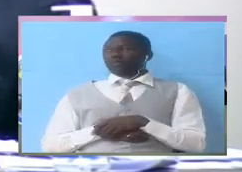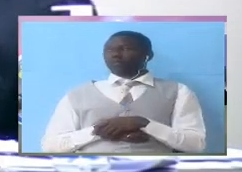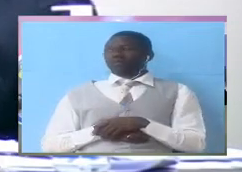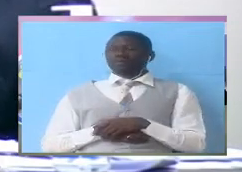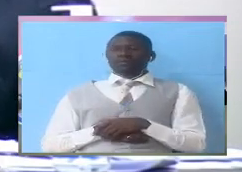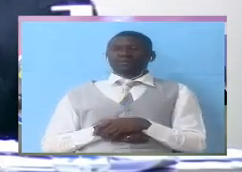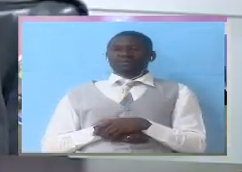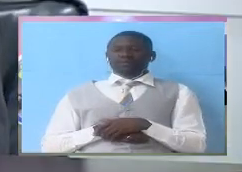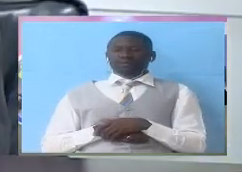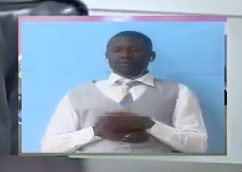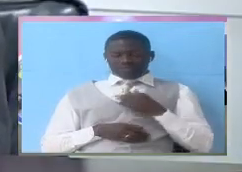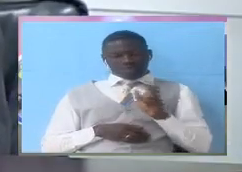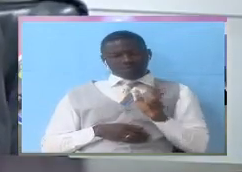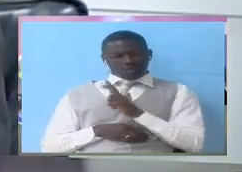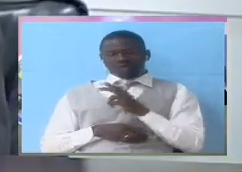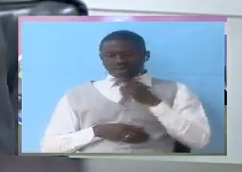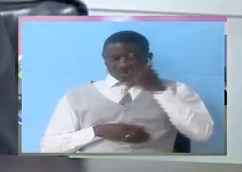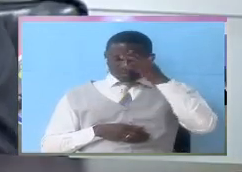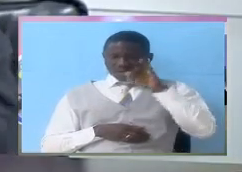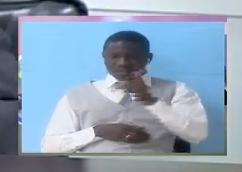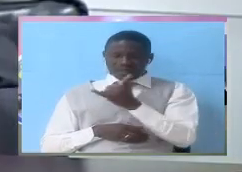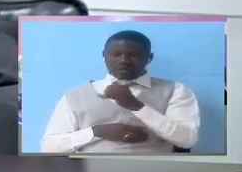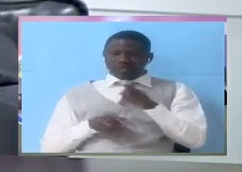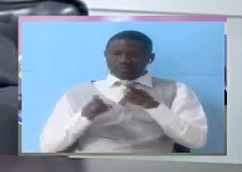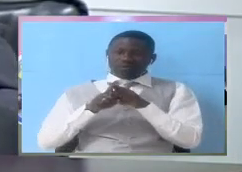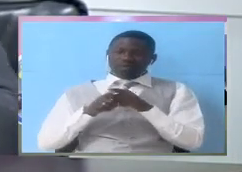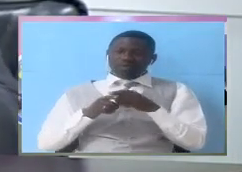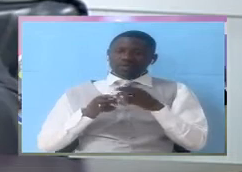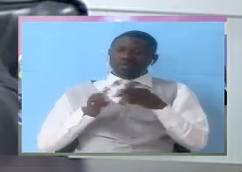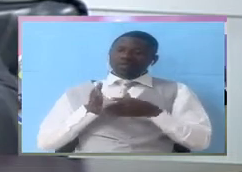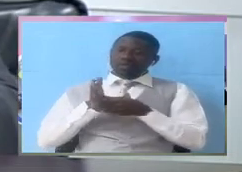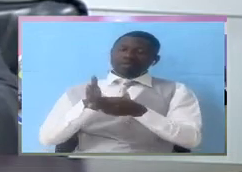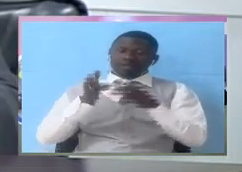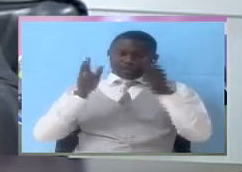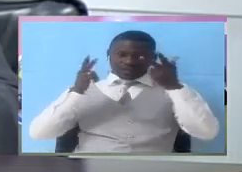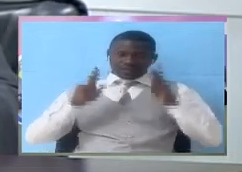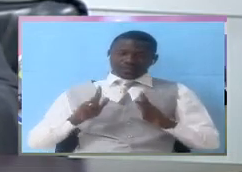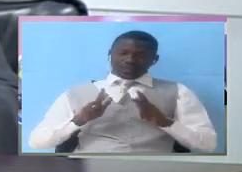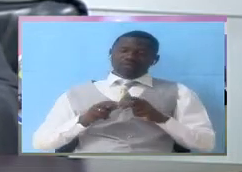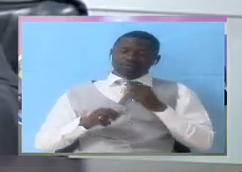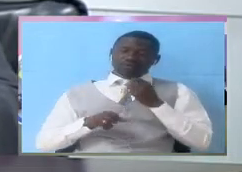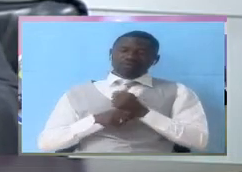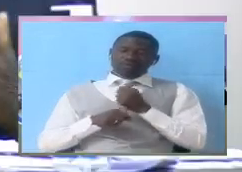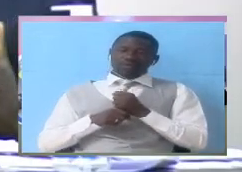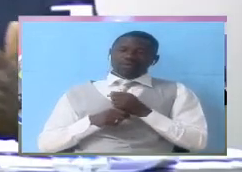Proceed, please. I will agree with lead counsel. Well, I just want to make this counsel point clear.